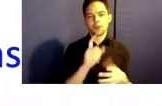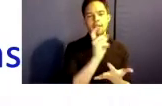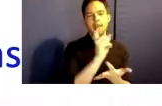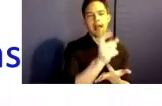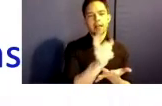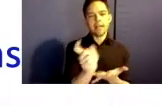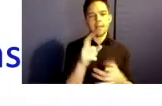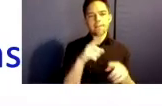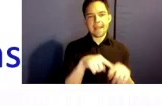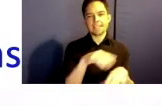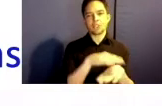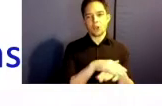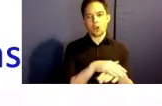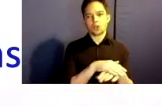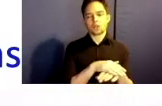based on